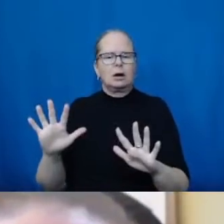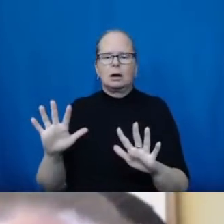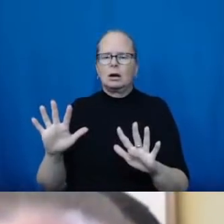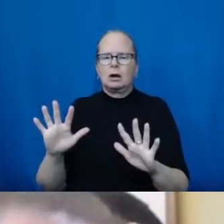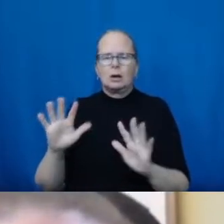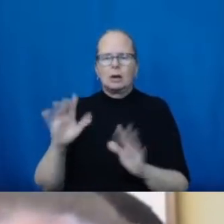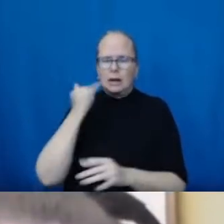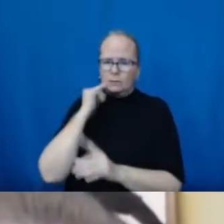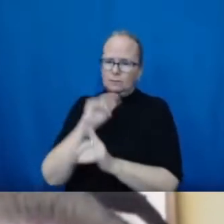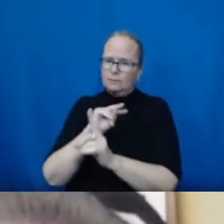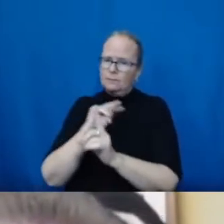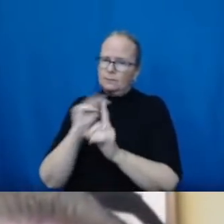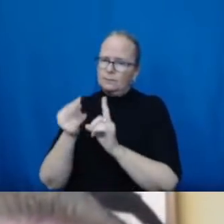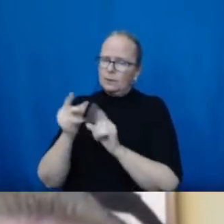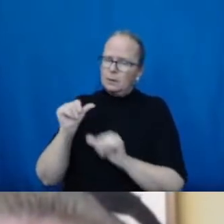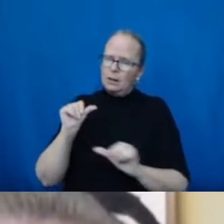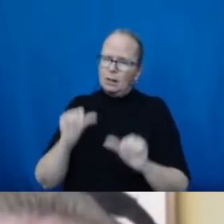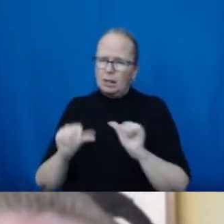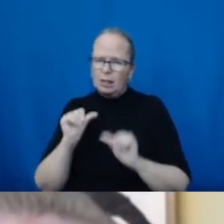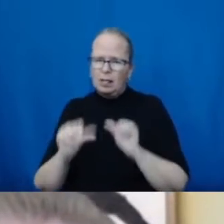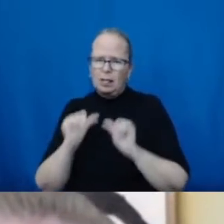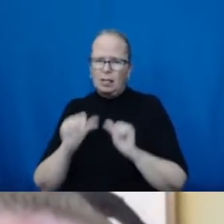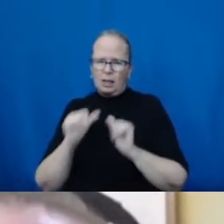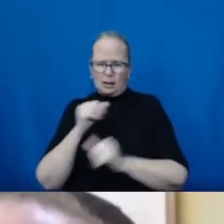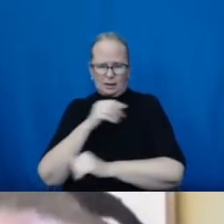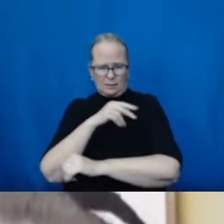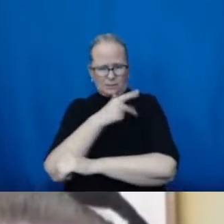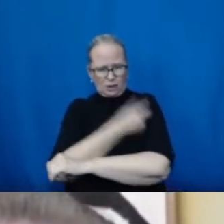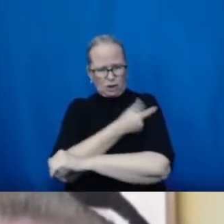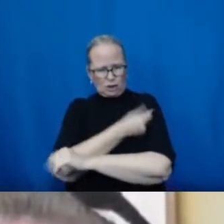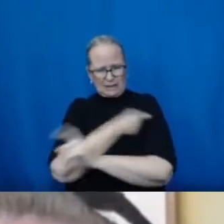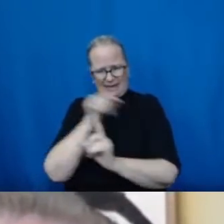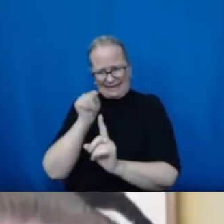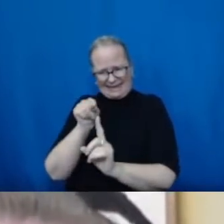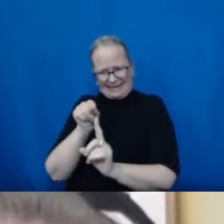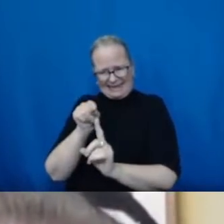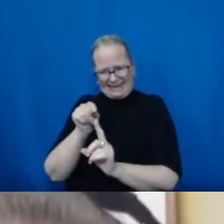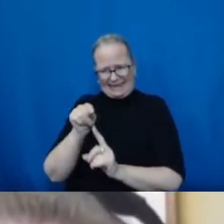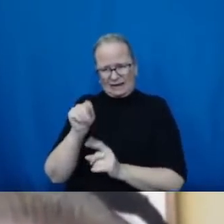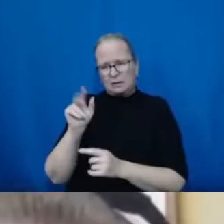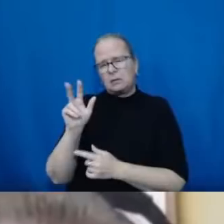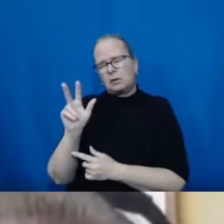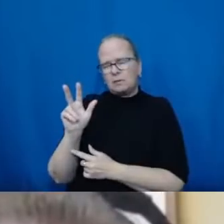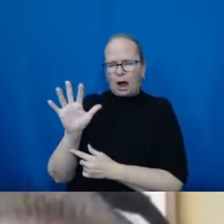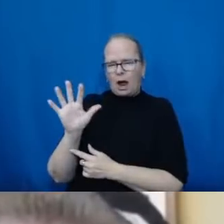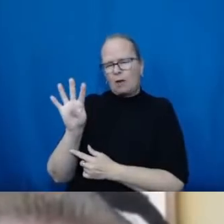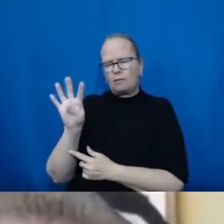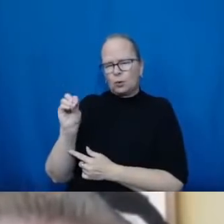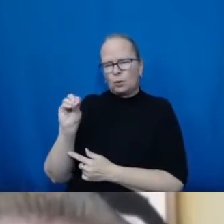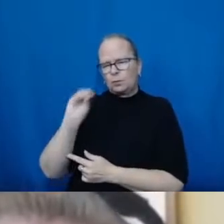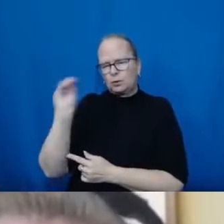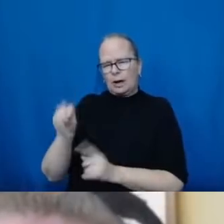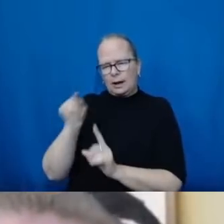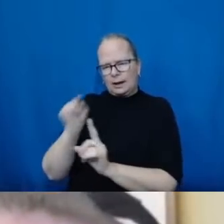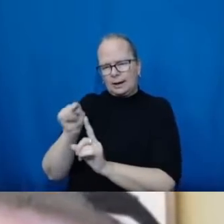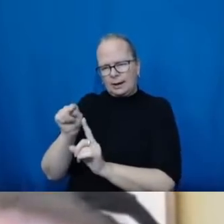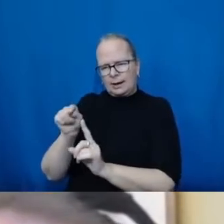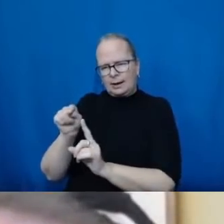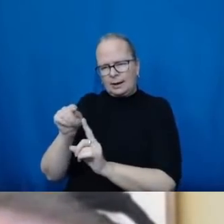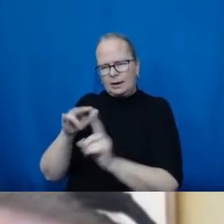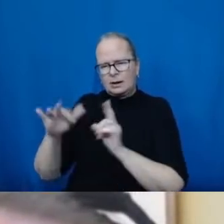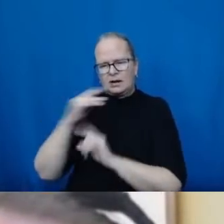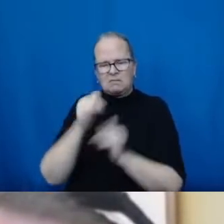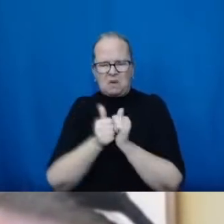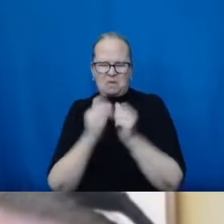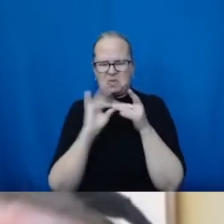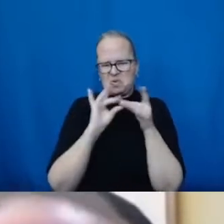a 35-40% vaccination rate, and you are swimming in this toxic pool of misinformation all the time. And